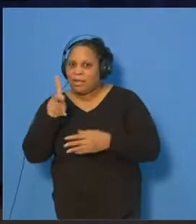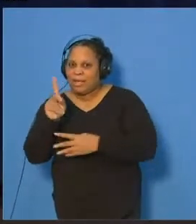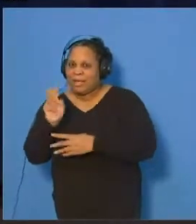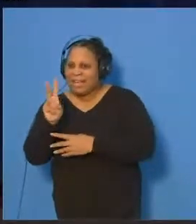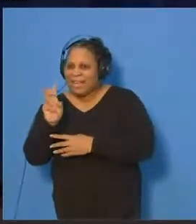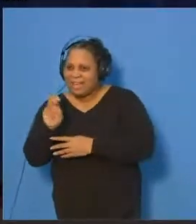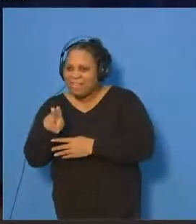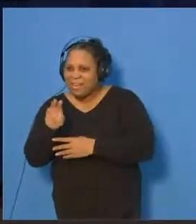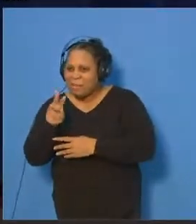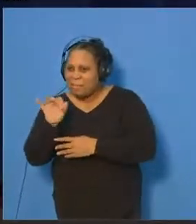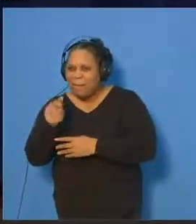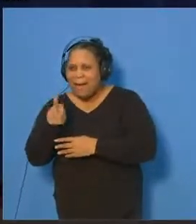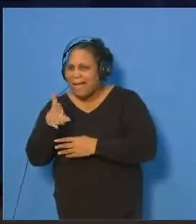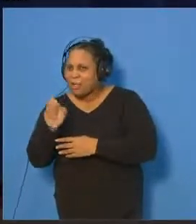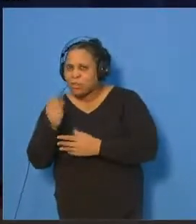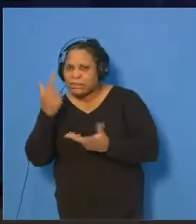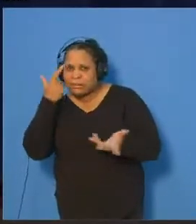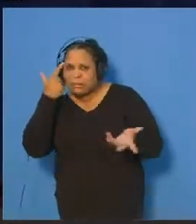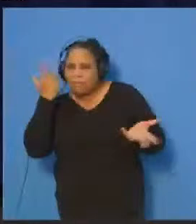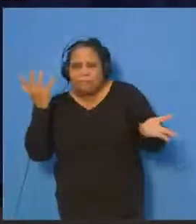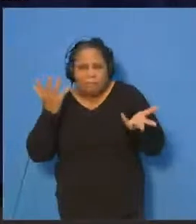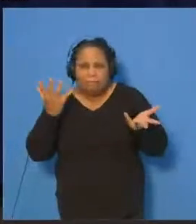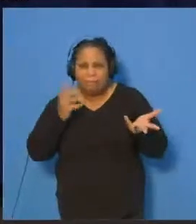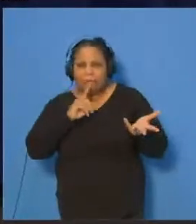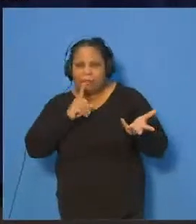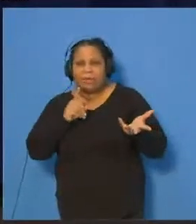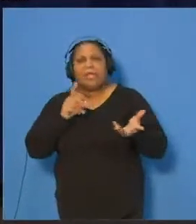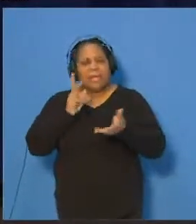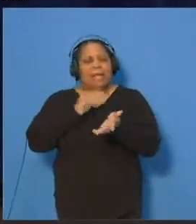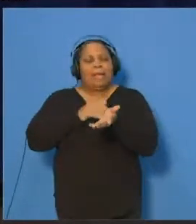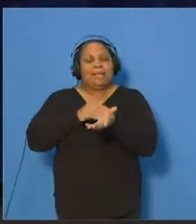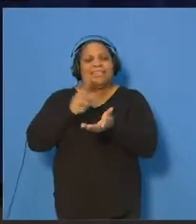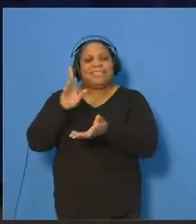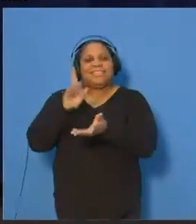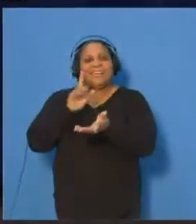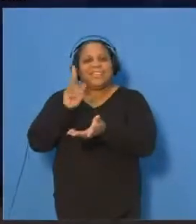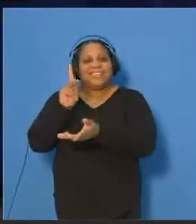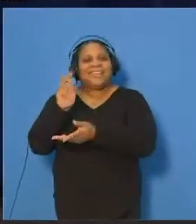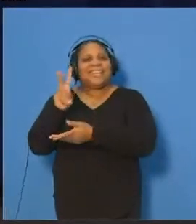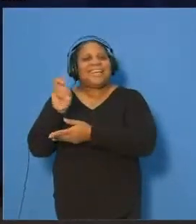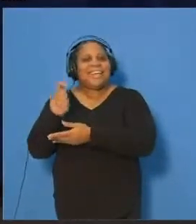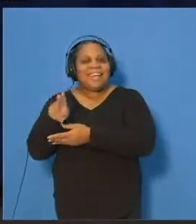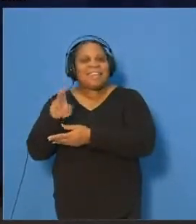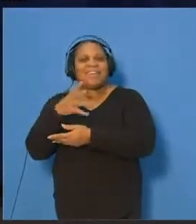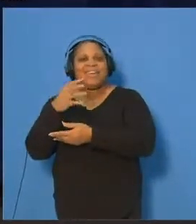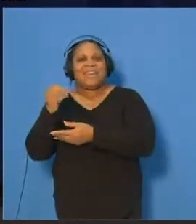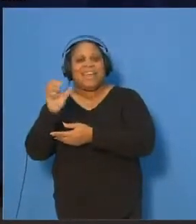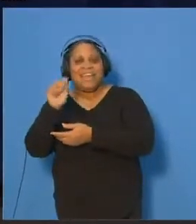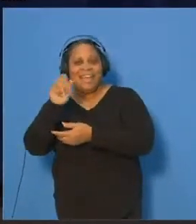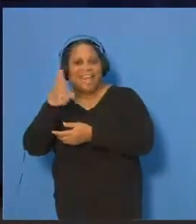I think it's Kevin Miners. Did I get it wrong? Yeah, Dr. Kevin Miners and also Aaron Evans, who've been asked to